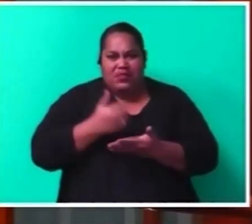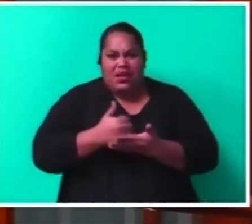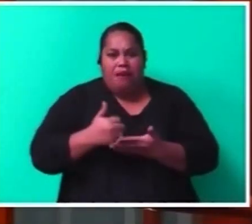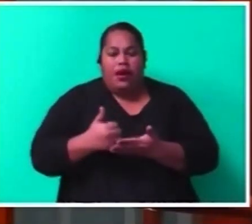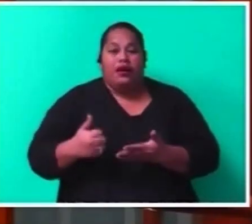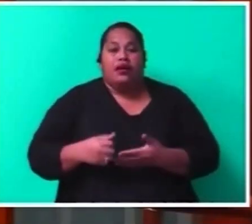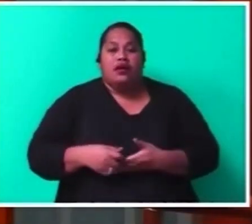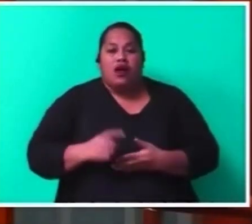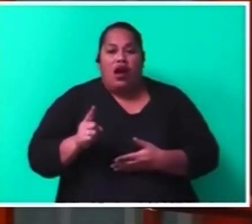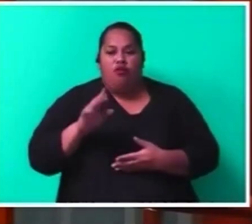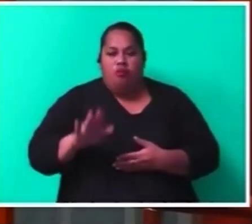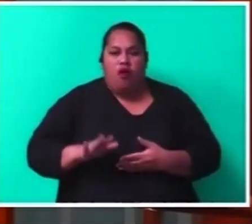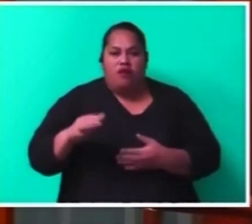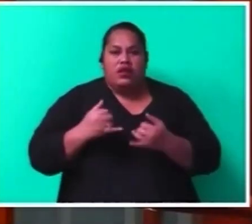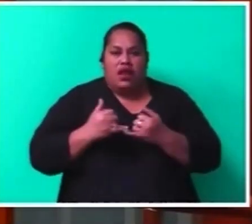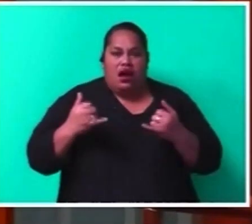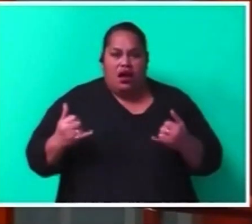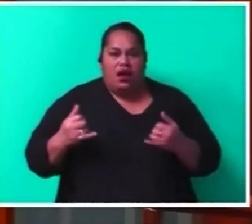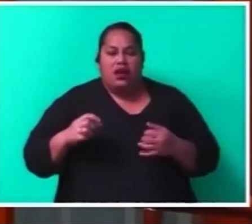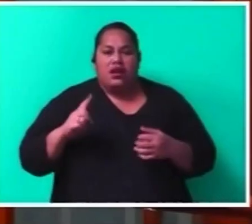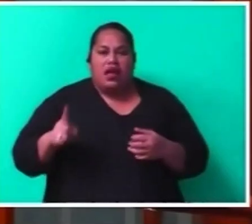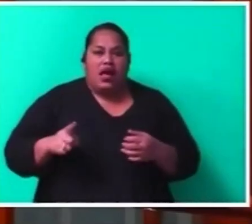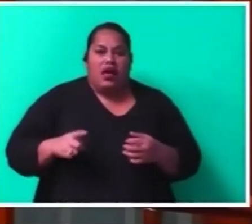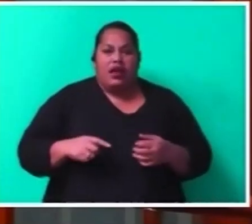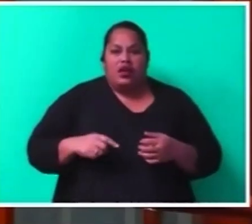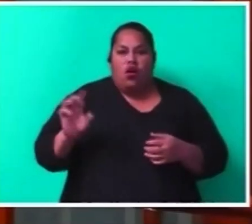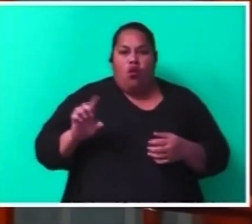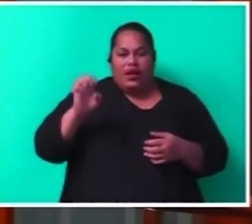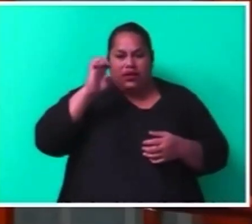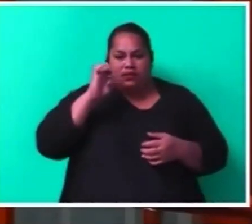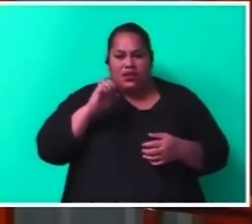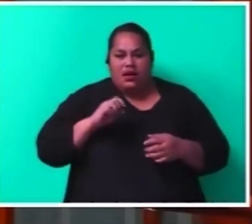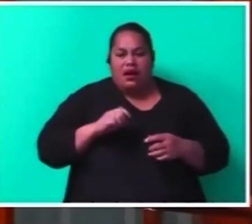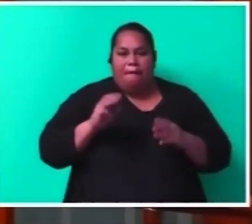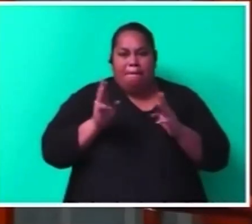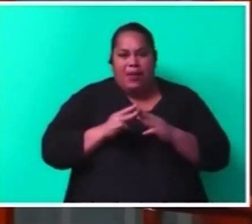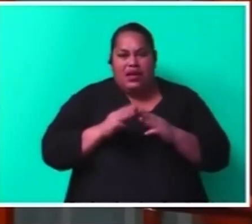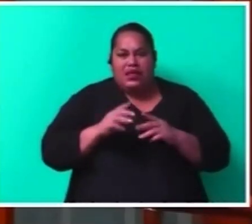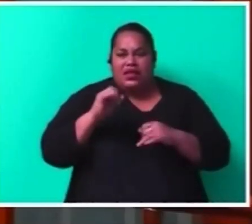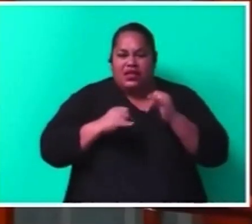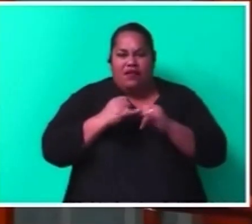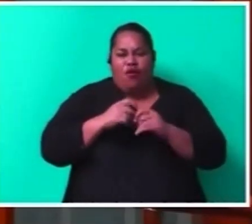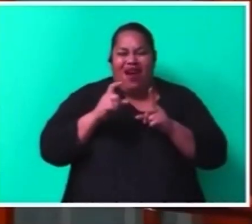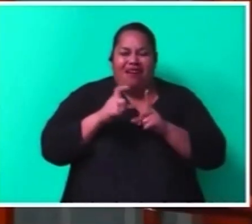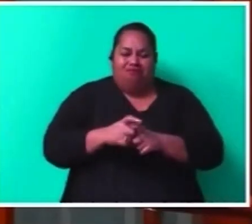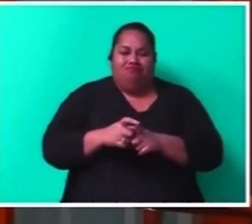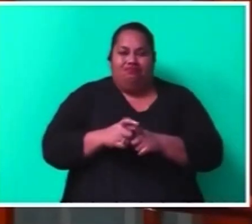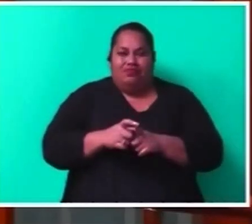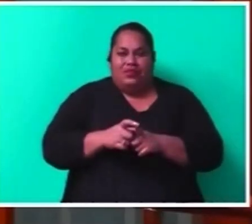poverty lines and poverty estimates, multi-dimensional indicators of hardship,